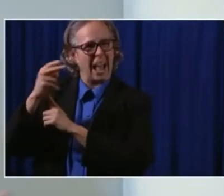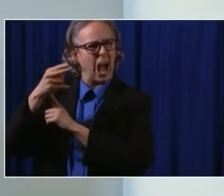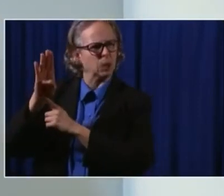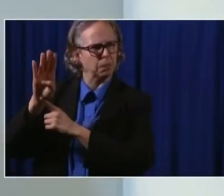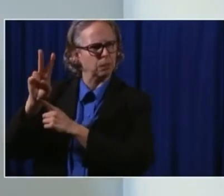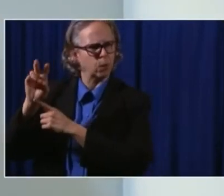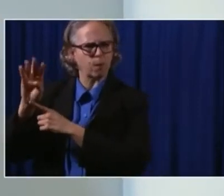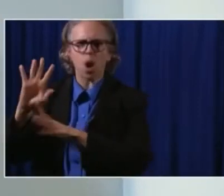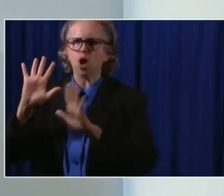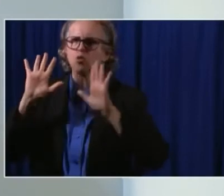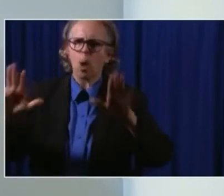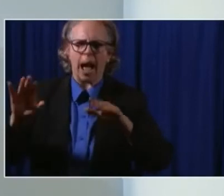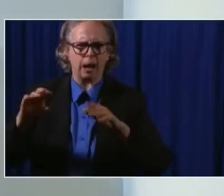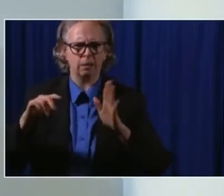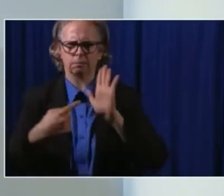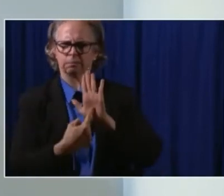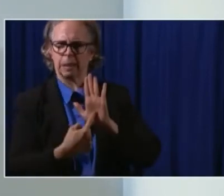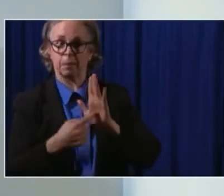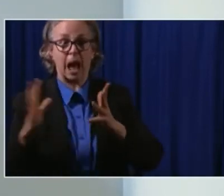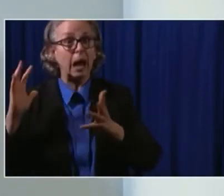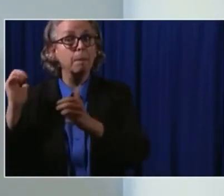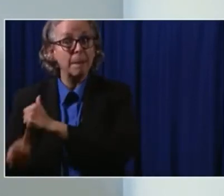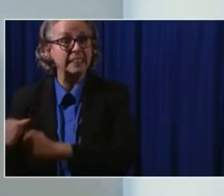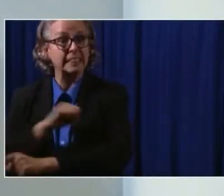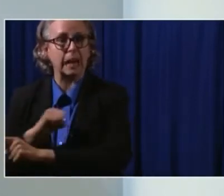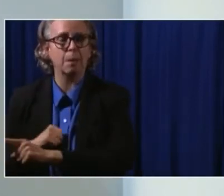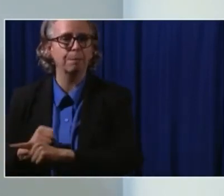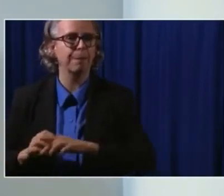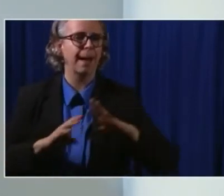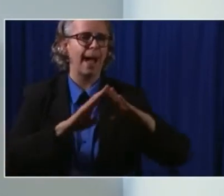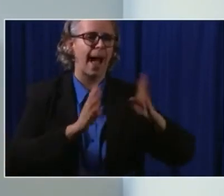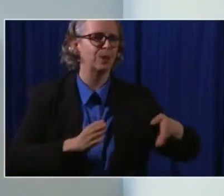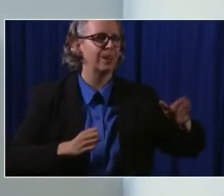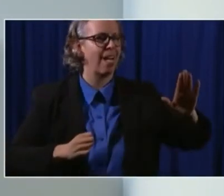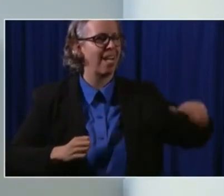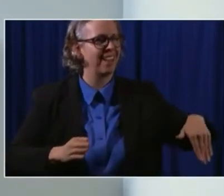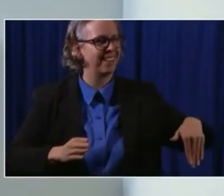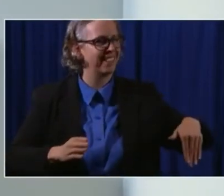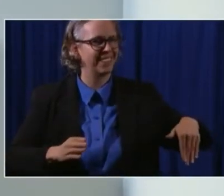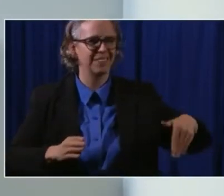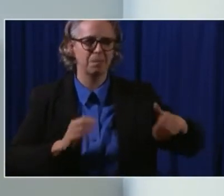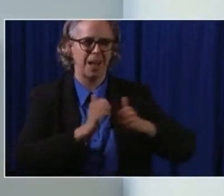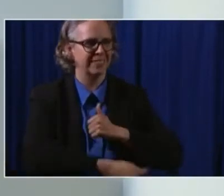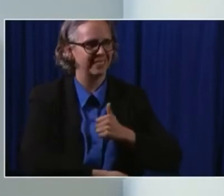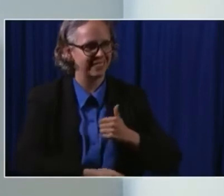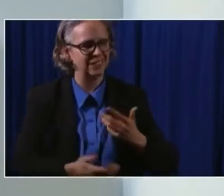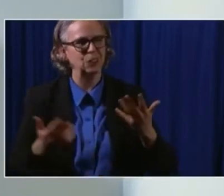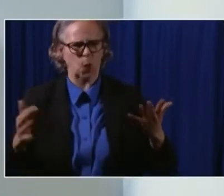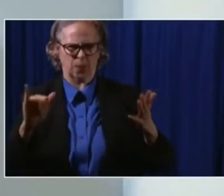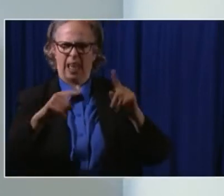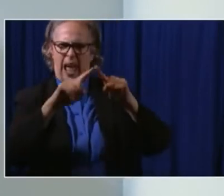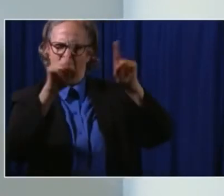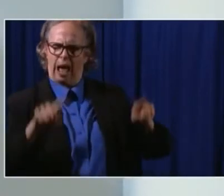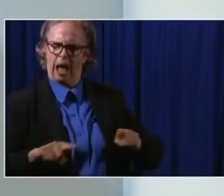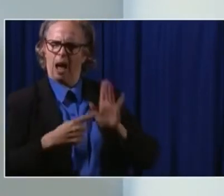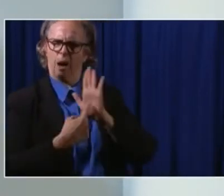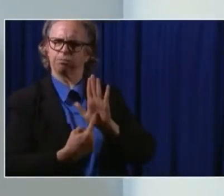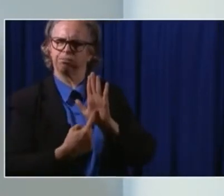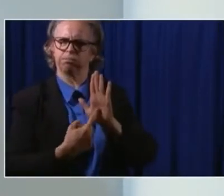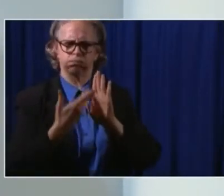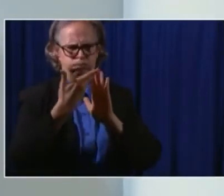It passed the Senate. It never made it through the Ohio House. But this has been a